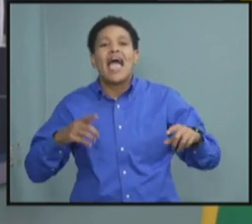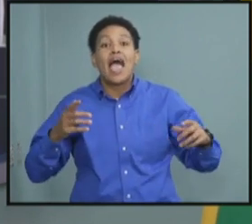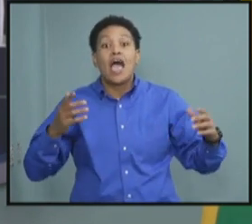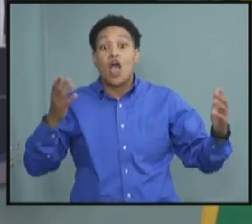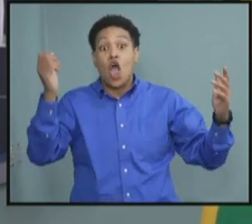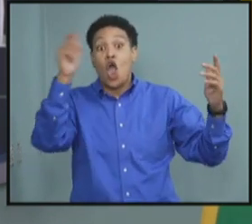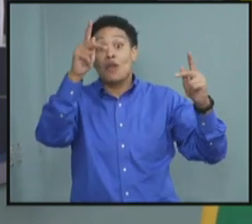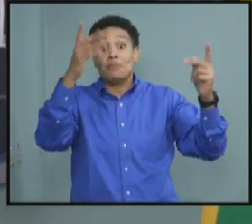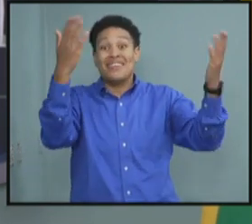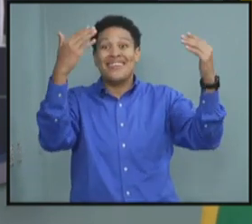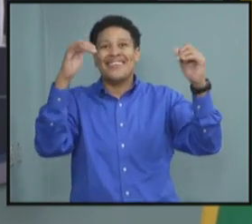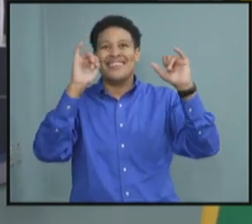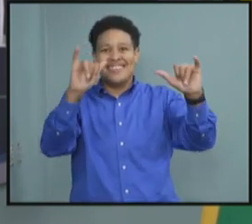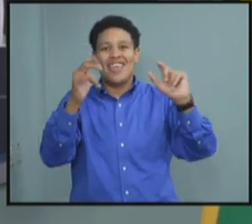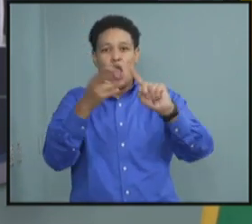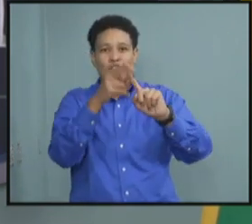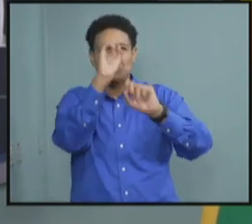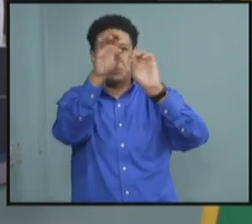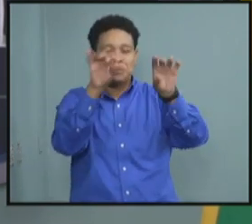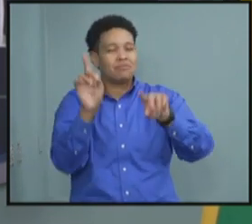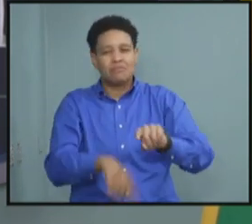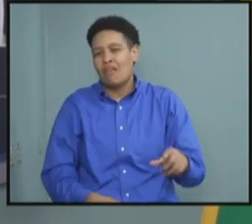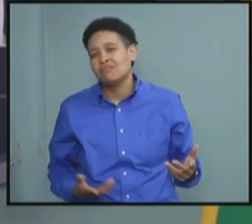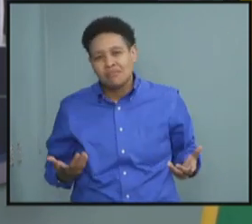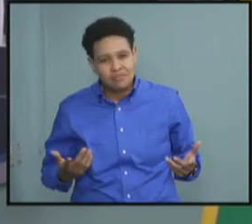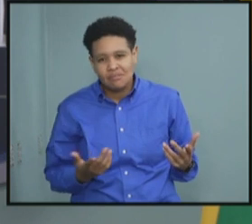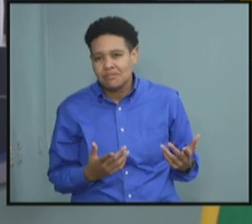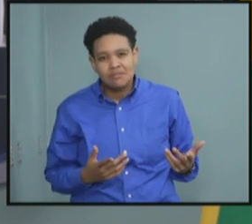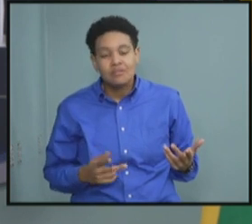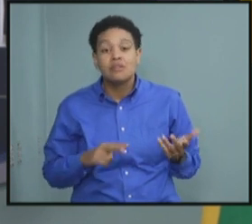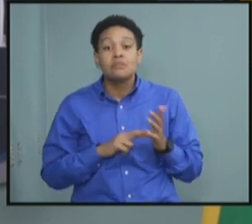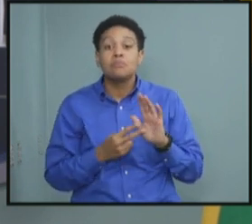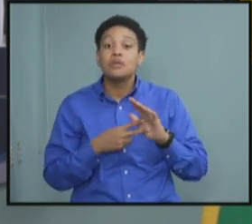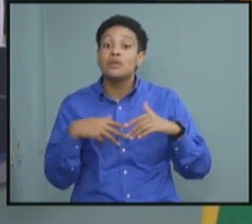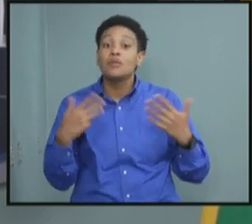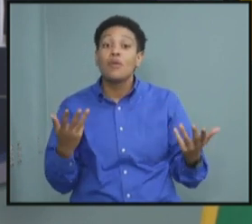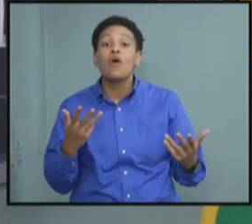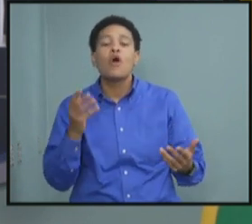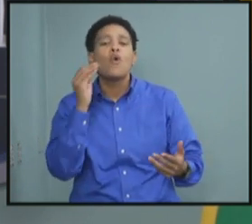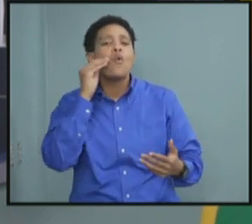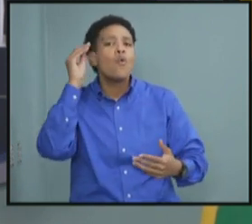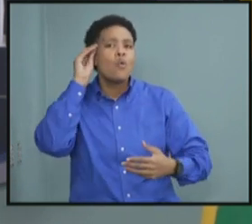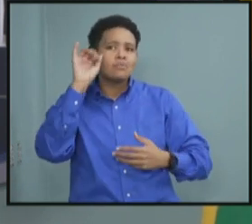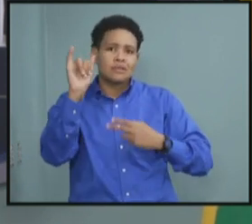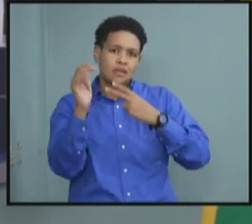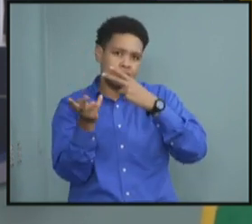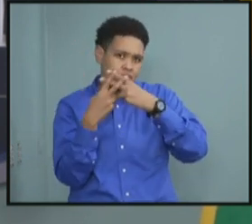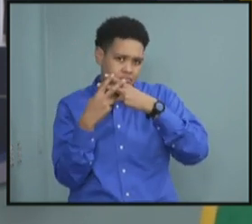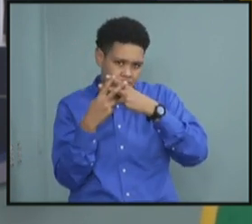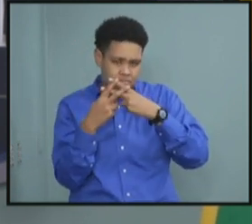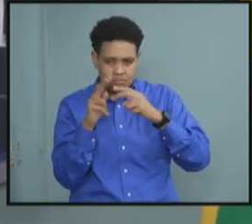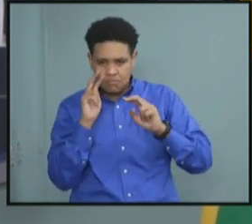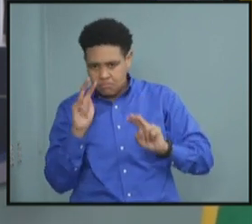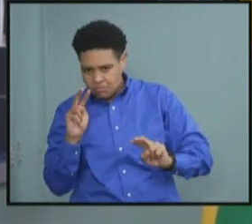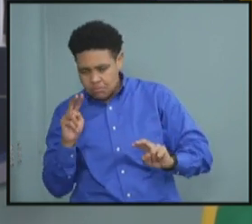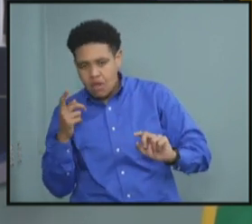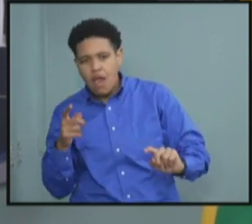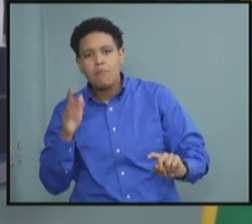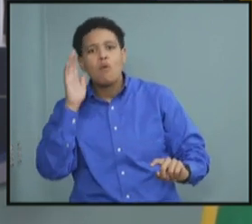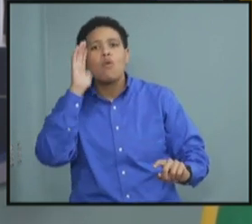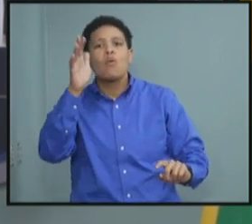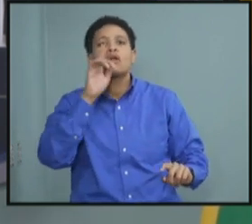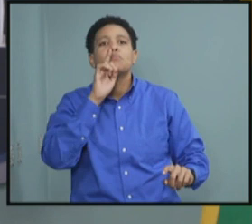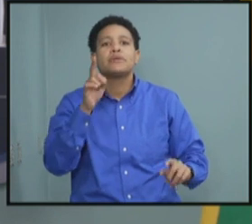all the persons who will come in during this period, and therefore home quarantining will be